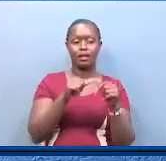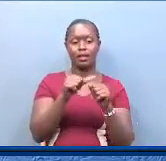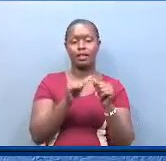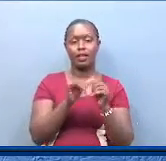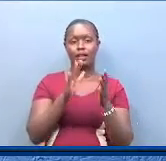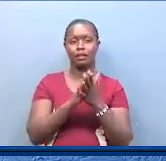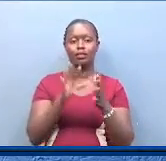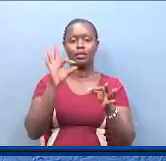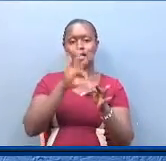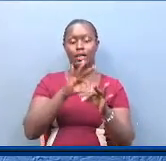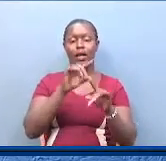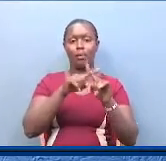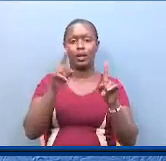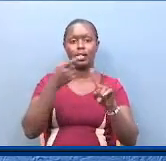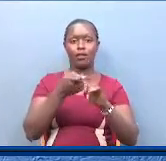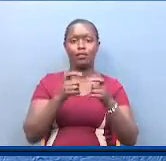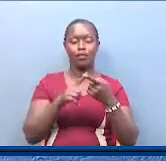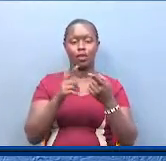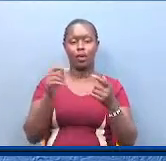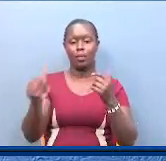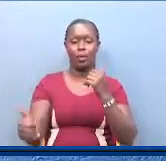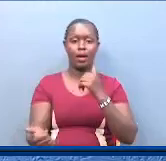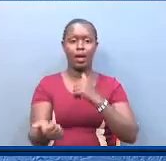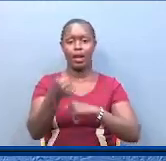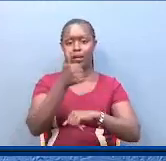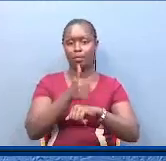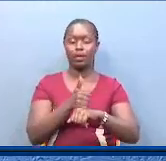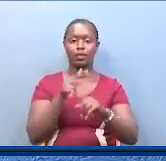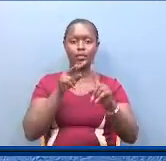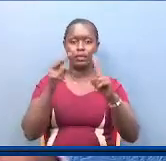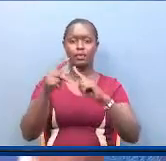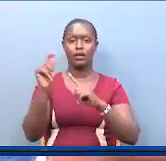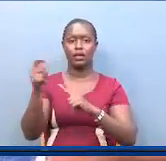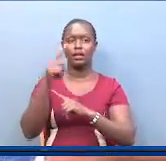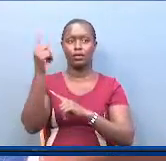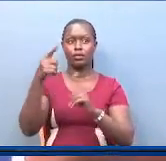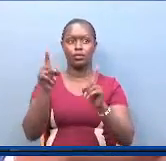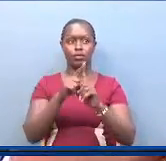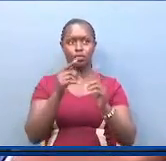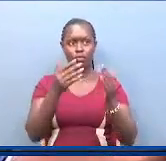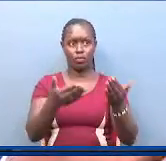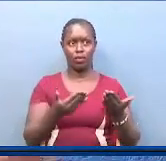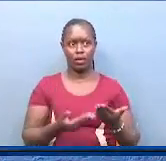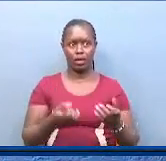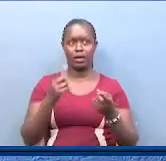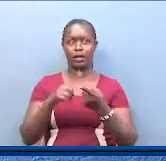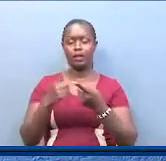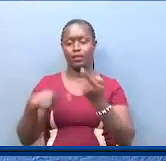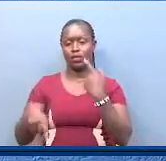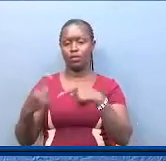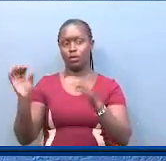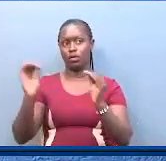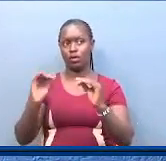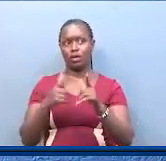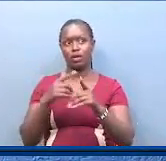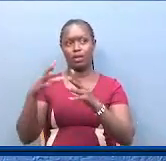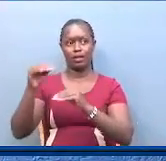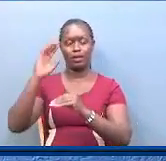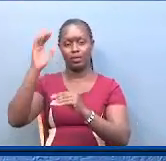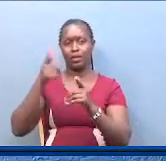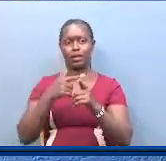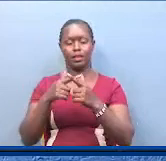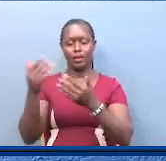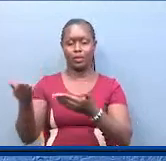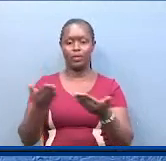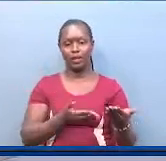terms of the elected. But from an appointive perspective, Kenya Kwanza, and we welcome you. If you don't make it in Kangema, we welcome you to, yeah. to join us. But